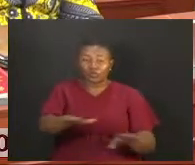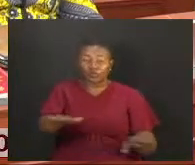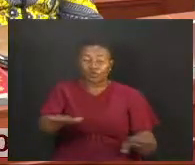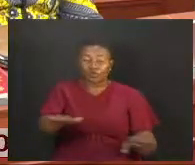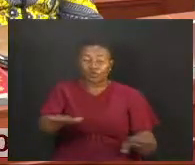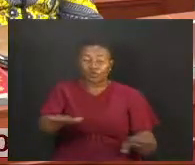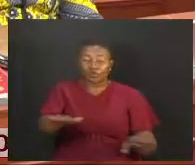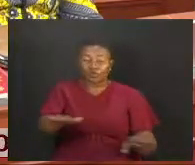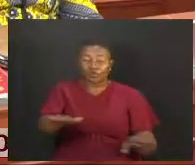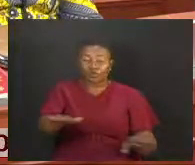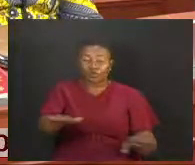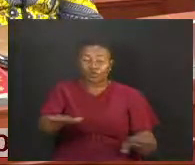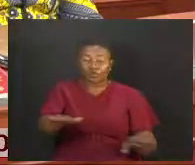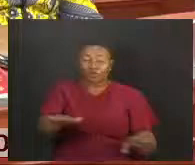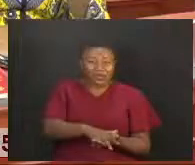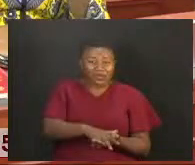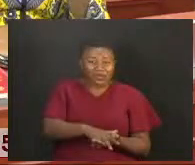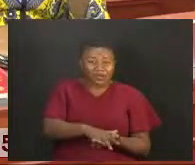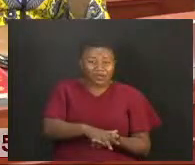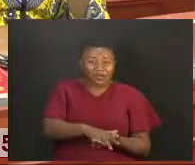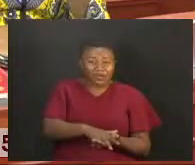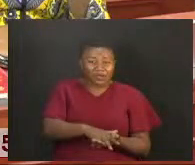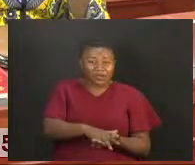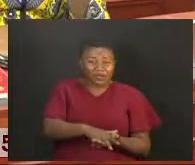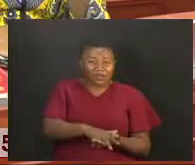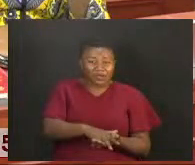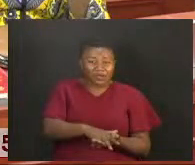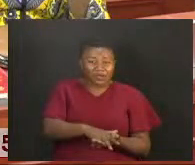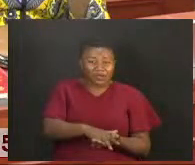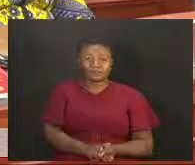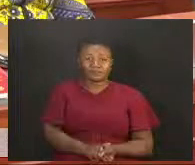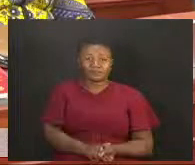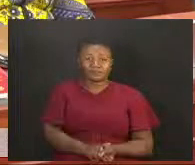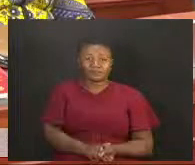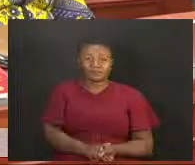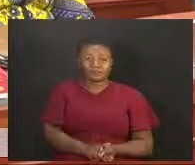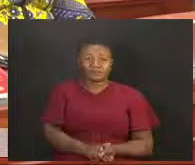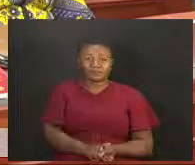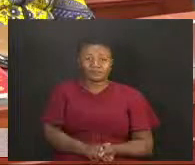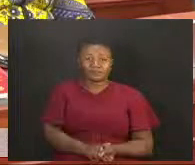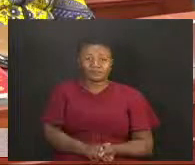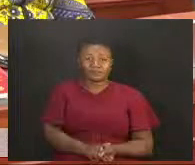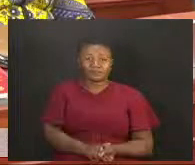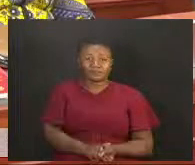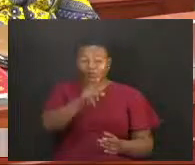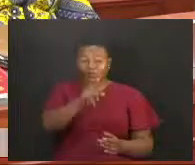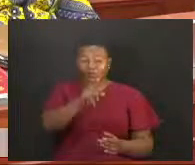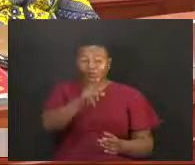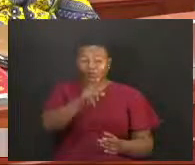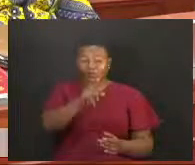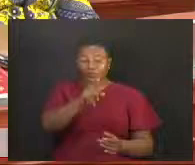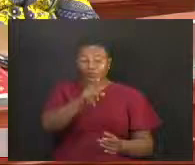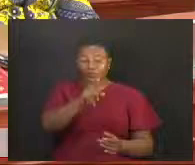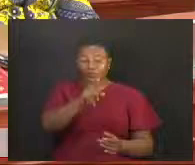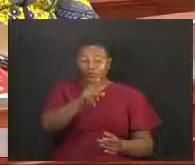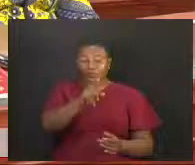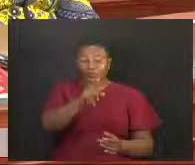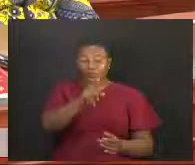approval. You are doing, Mr. Speaker, you have started construction only at the 10